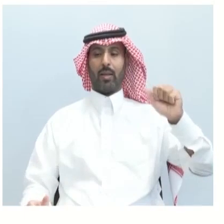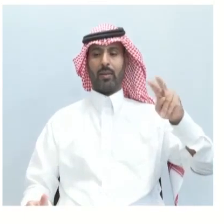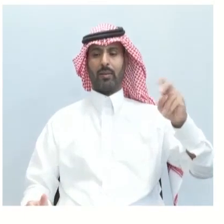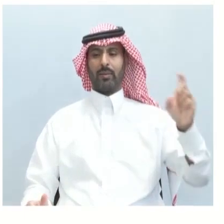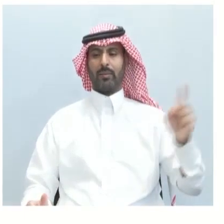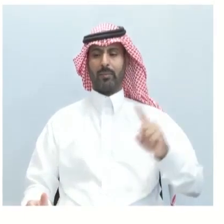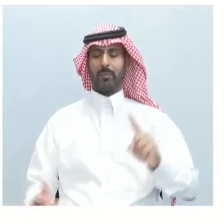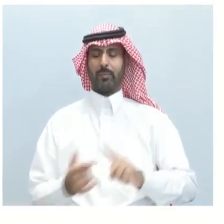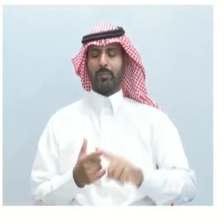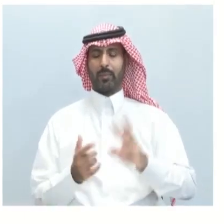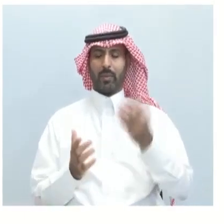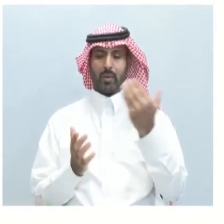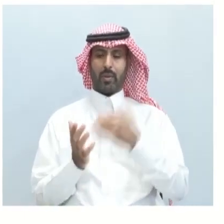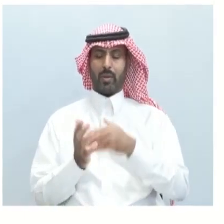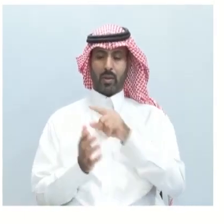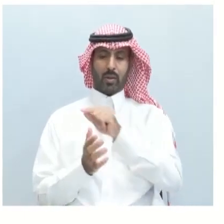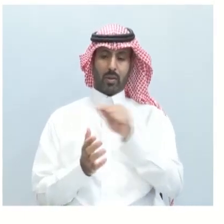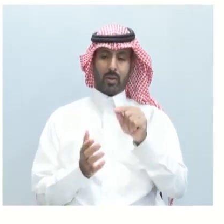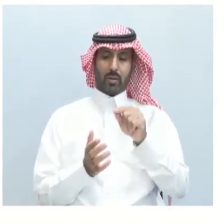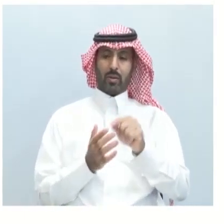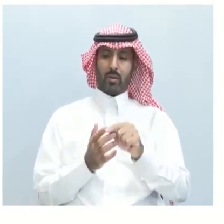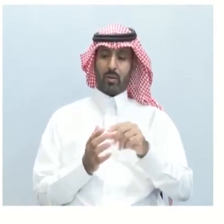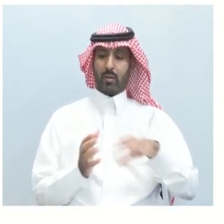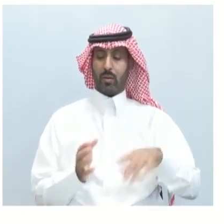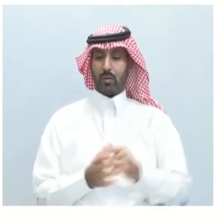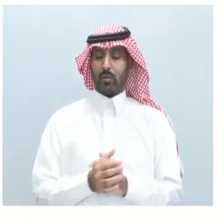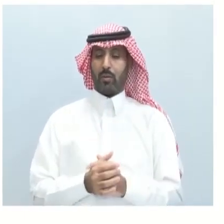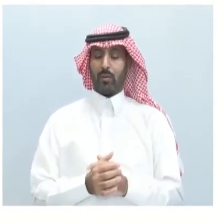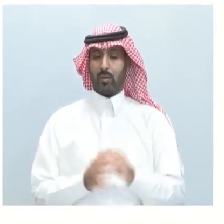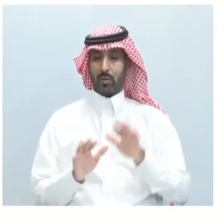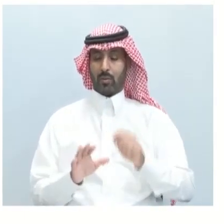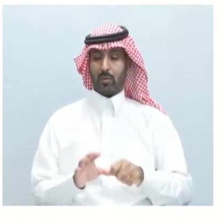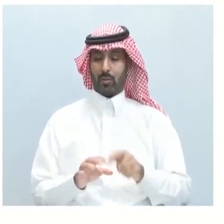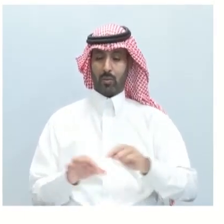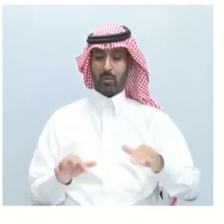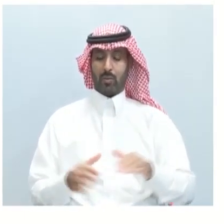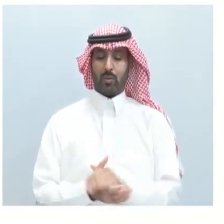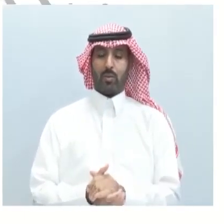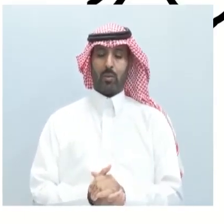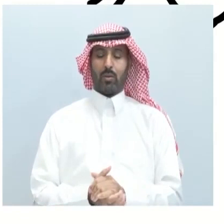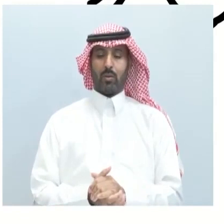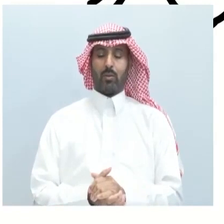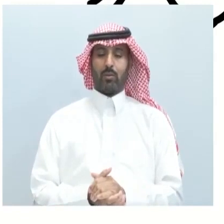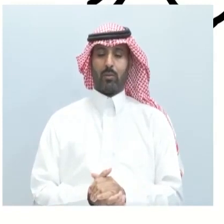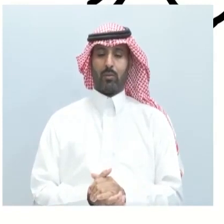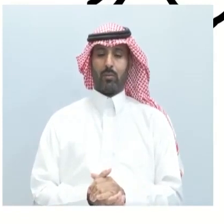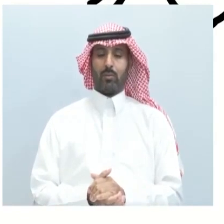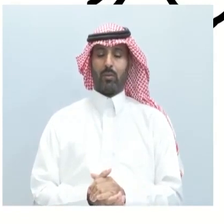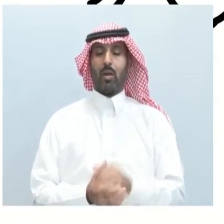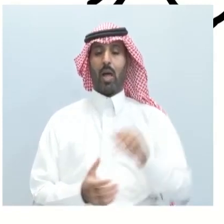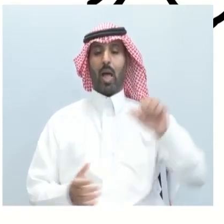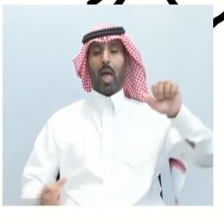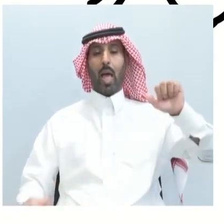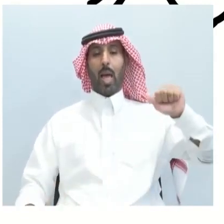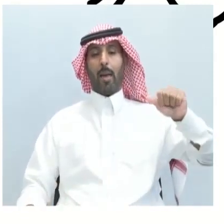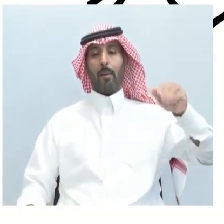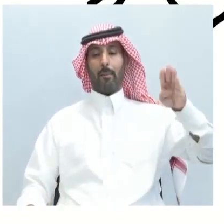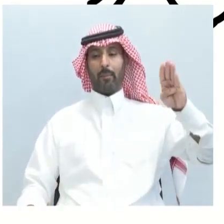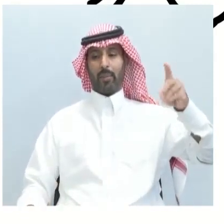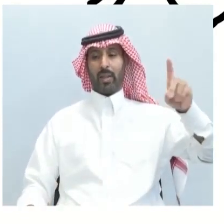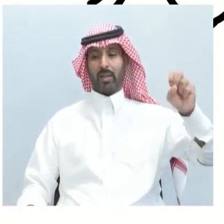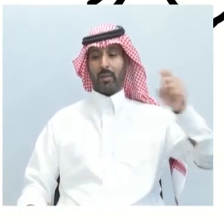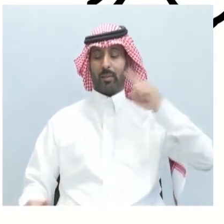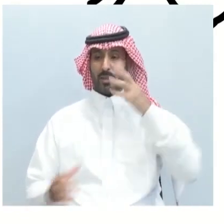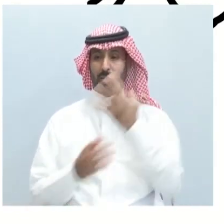And the last sentence you can highlight, for example, Royal Court. So let's just listen. Abdullah Al-Rabia was born in